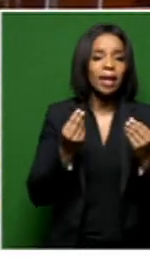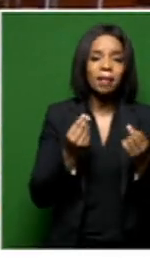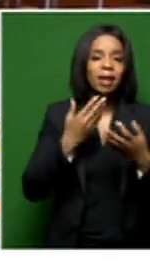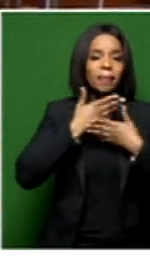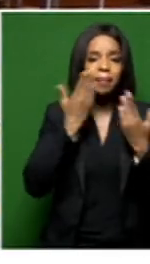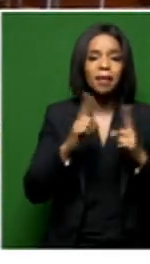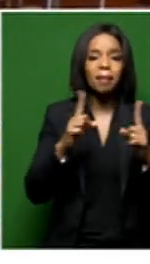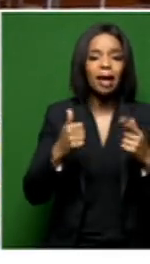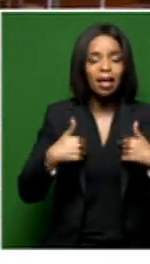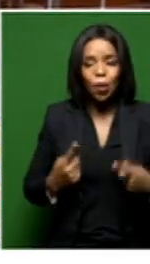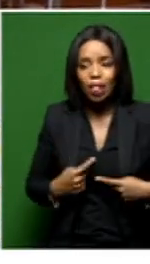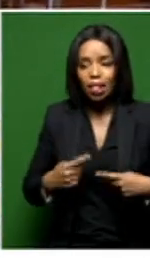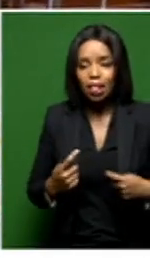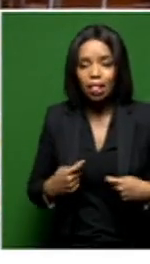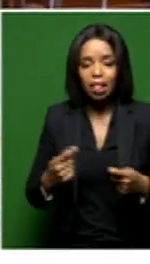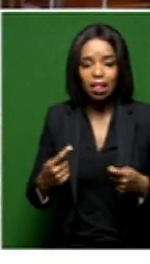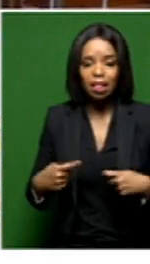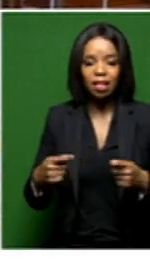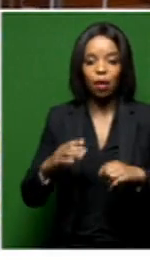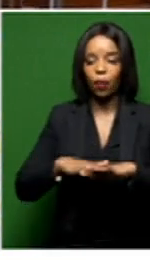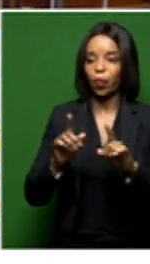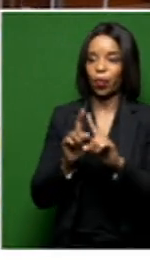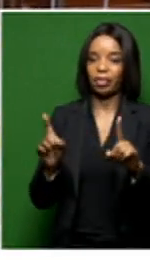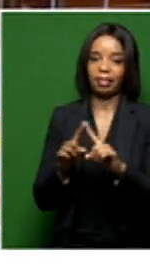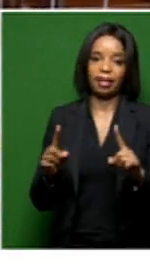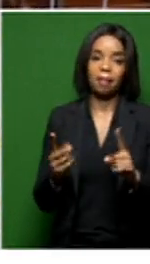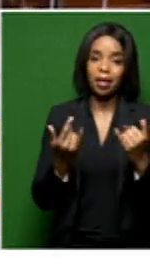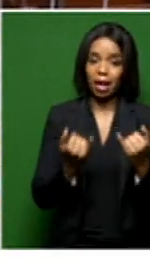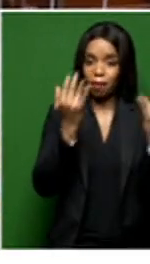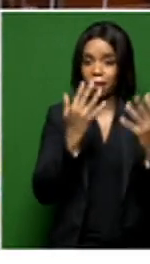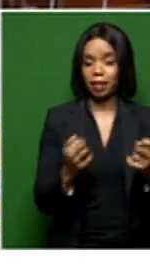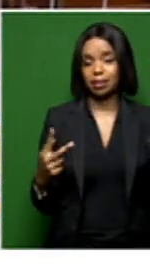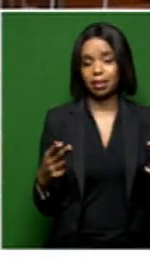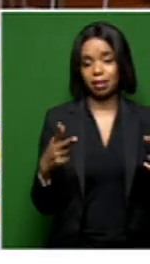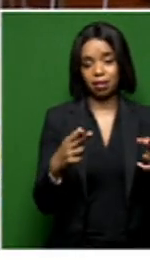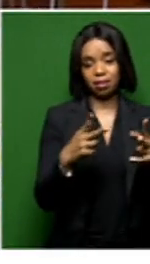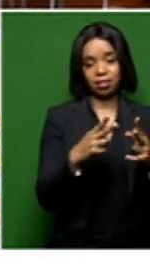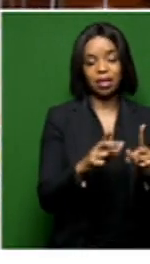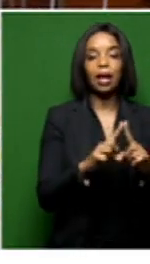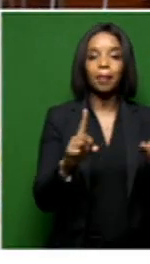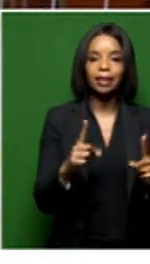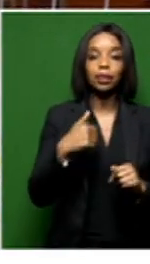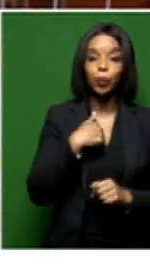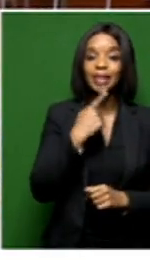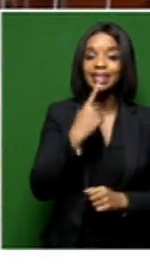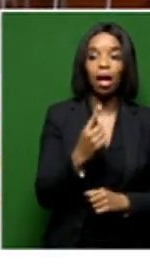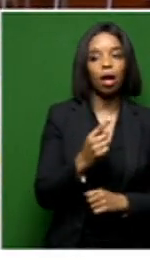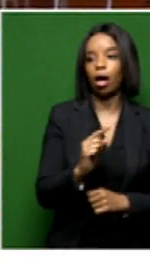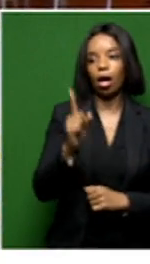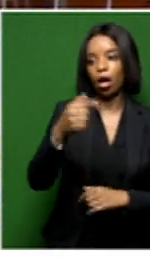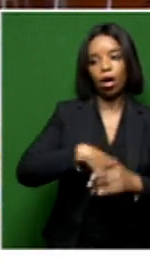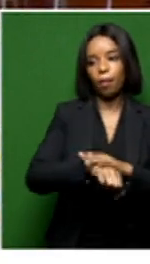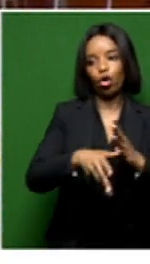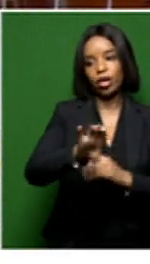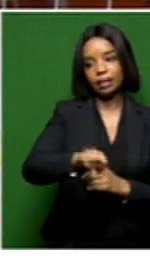There has been the budget cut. But however, we cannot say we are not going to vaccinate them because they are not South African. No, we are not going